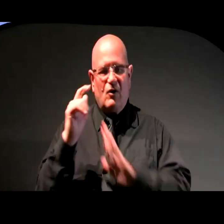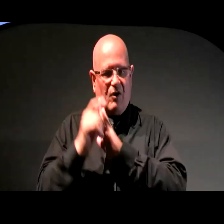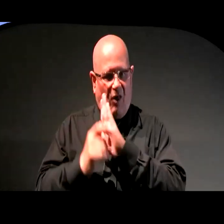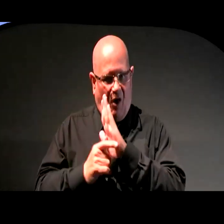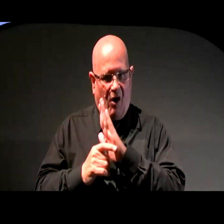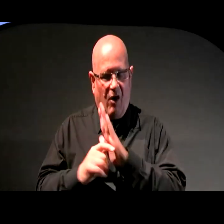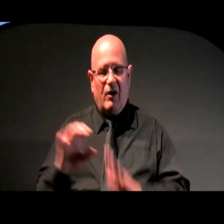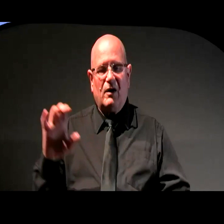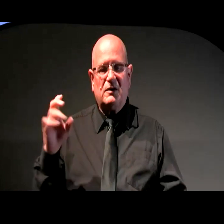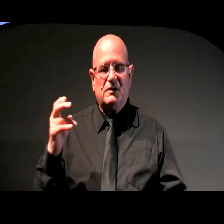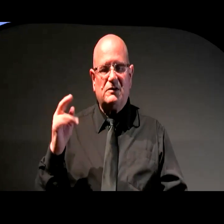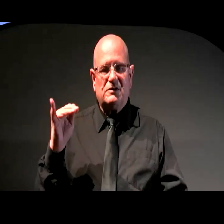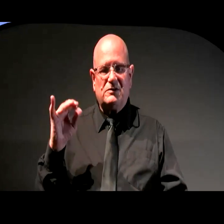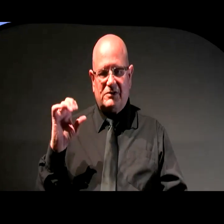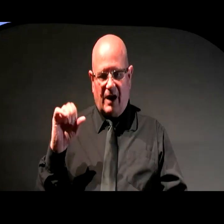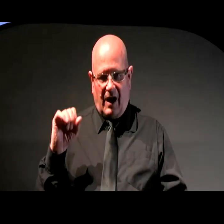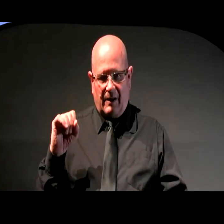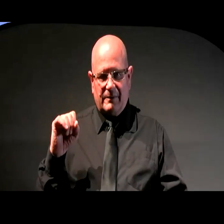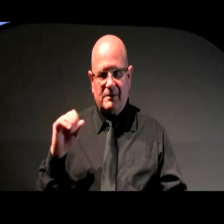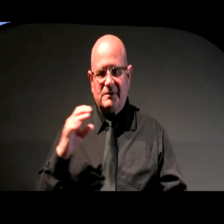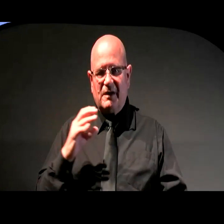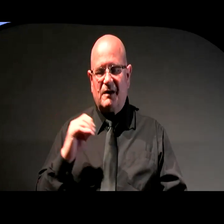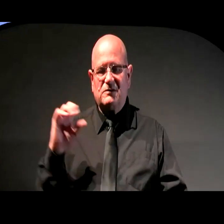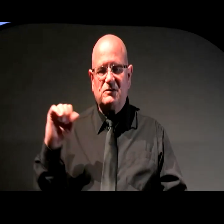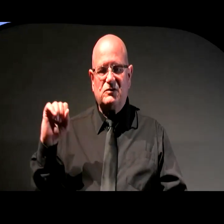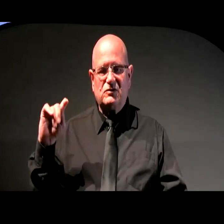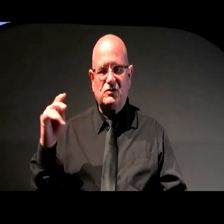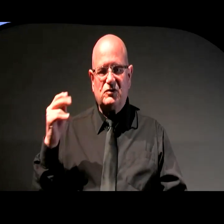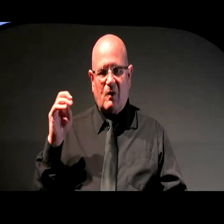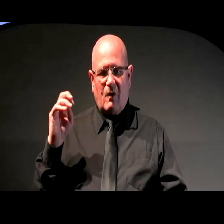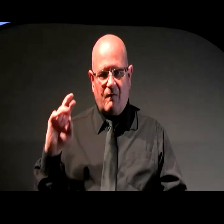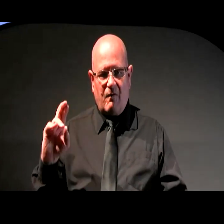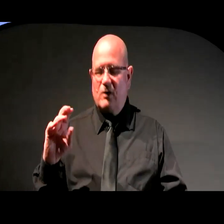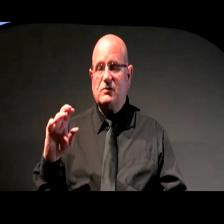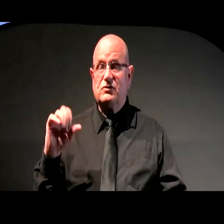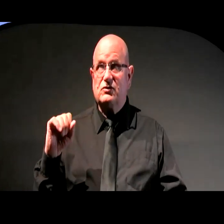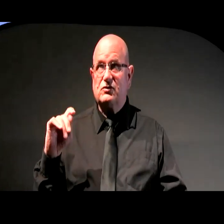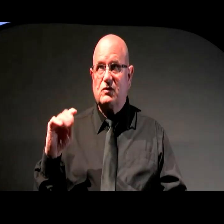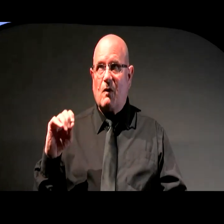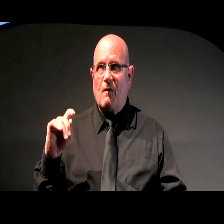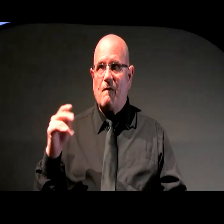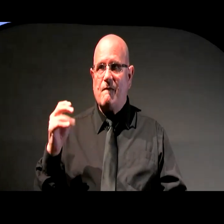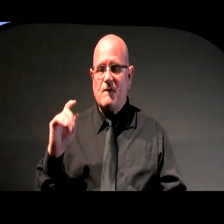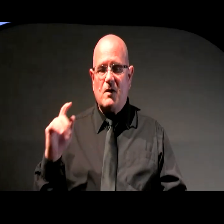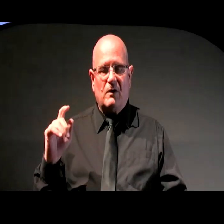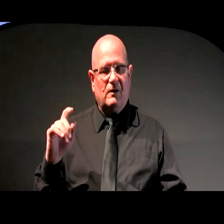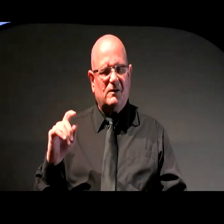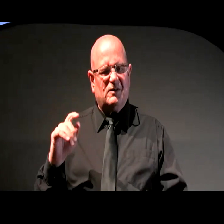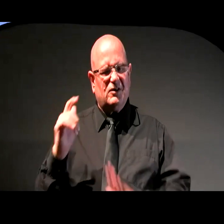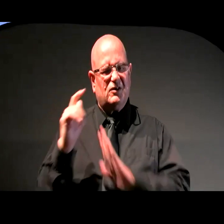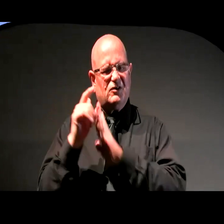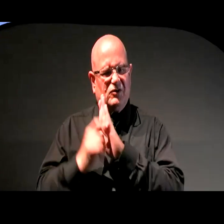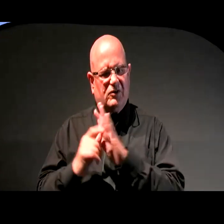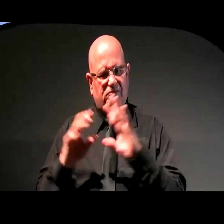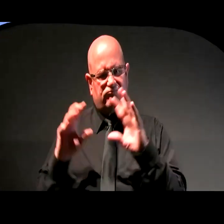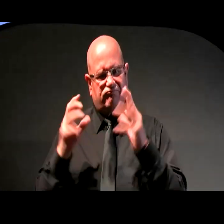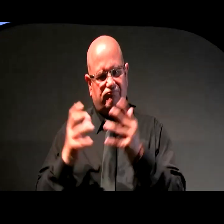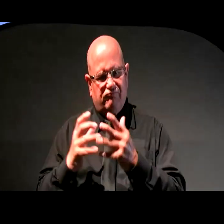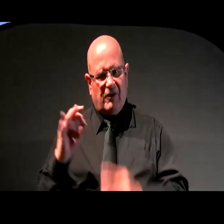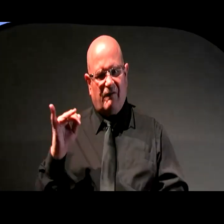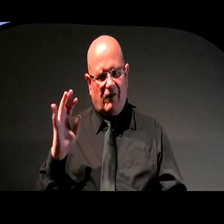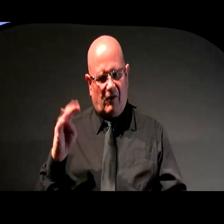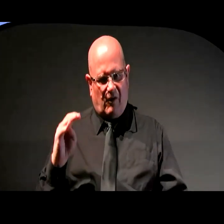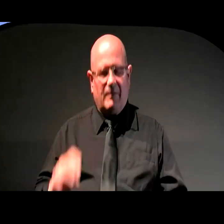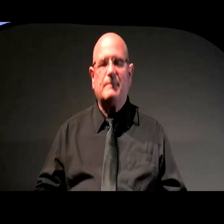Stoffel, an attorney firm. Her work involves serving elders and others with